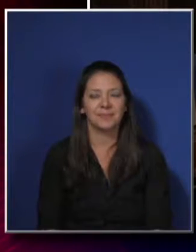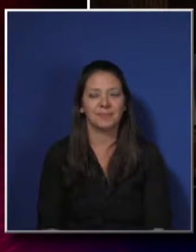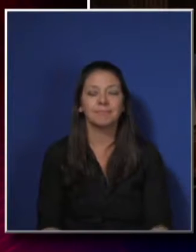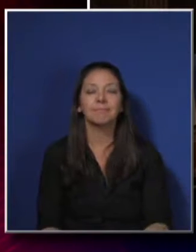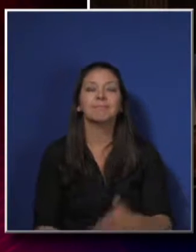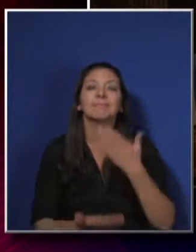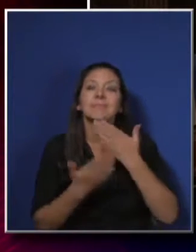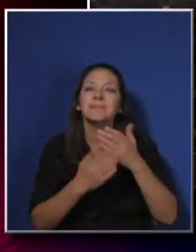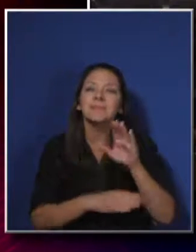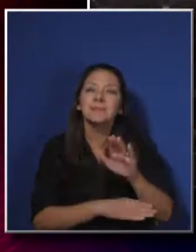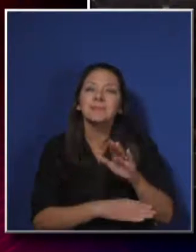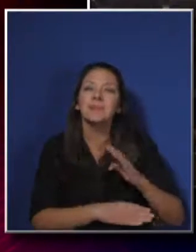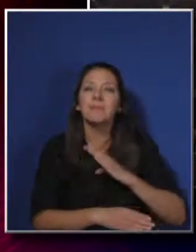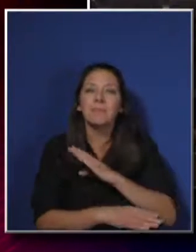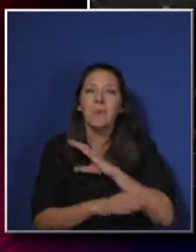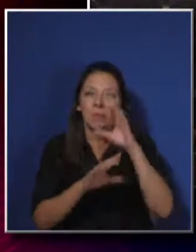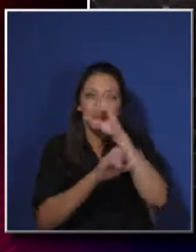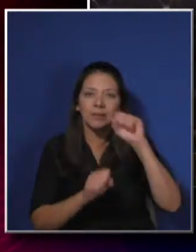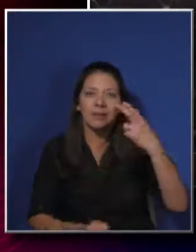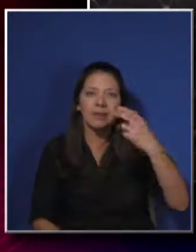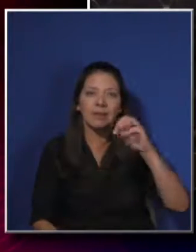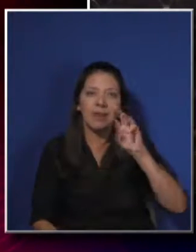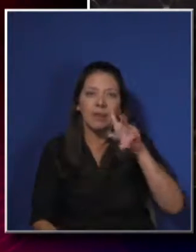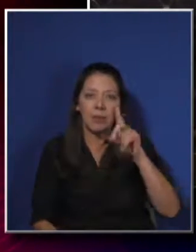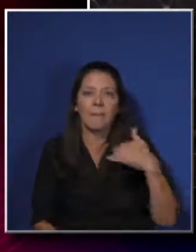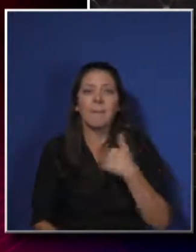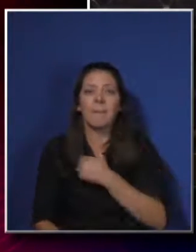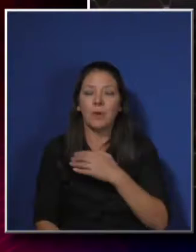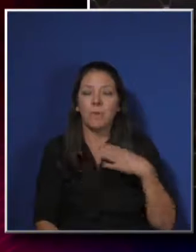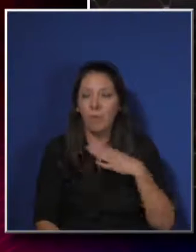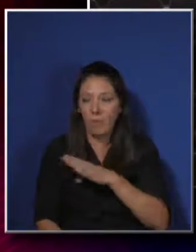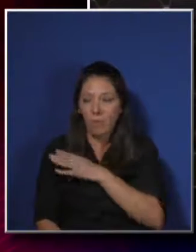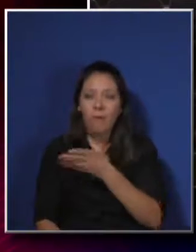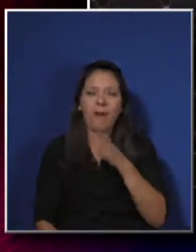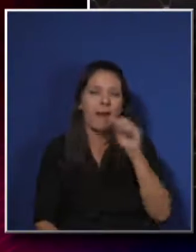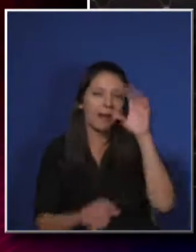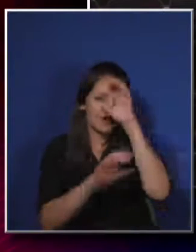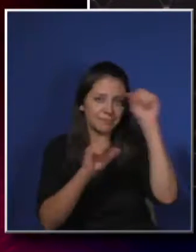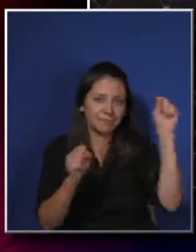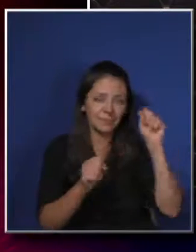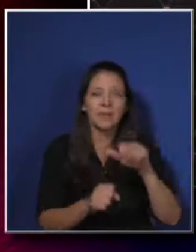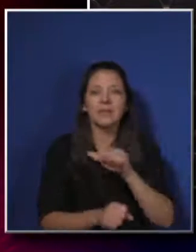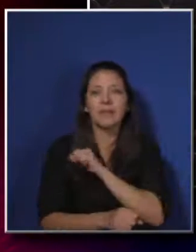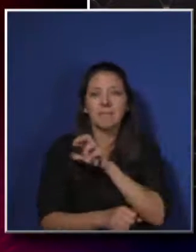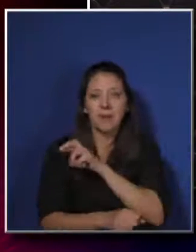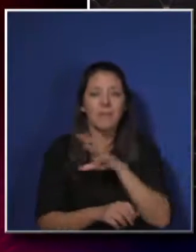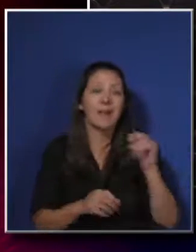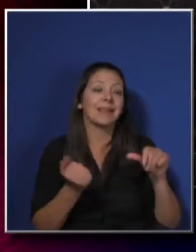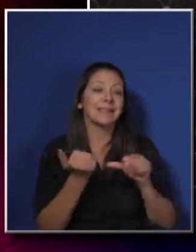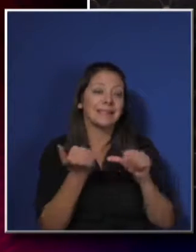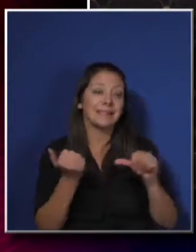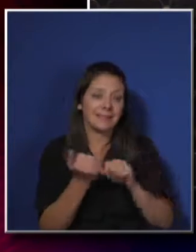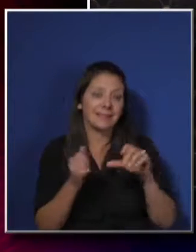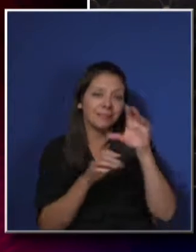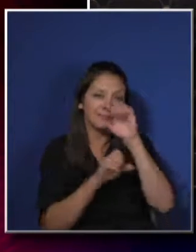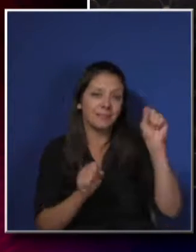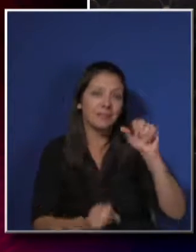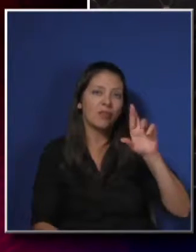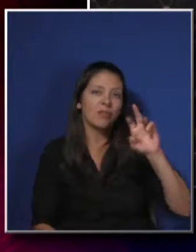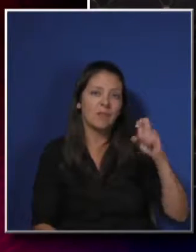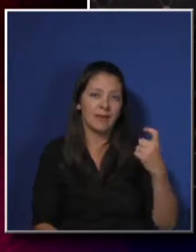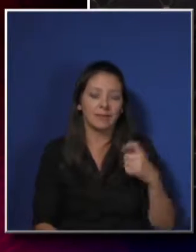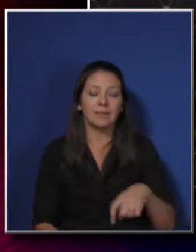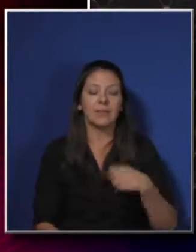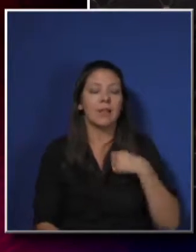Good evening, Board President Howard, members of the board, Superintendent Reichman, Assistant Superintendent Rex, Maria Murphy, Director of Policy and